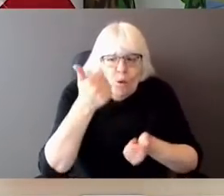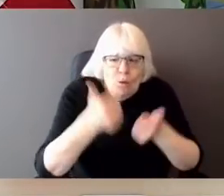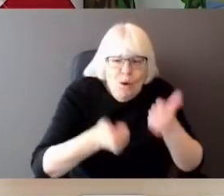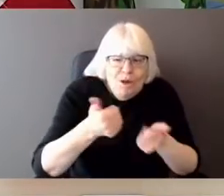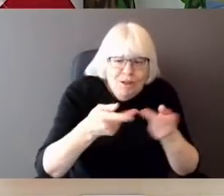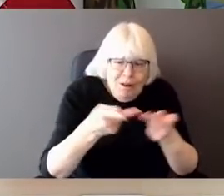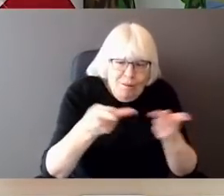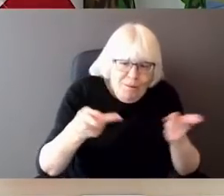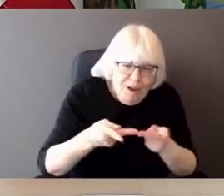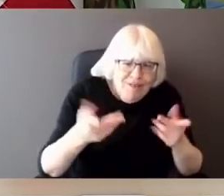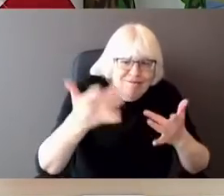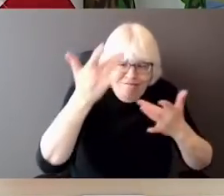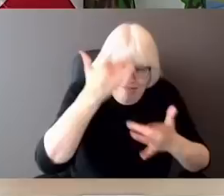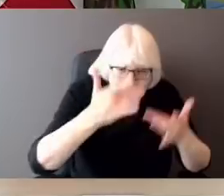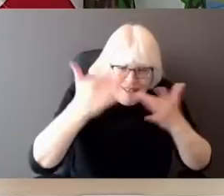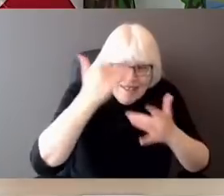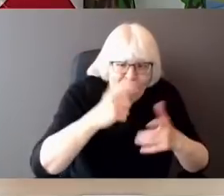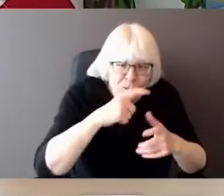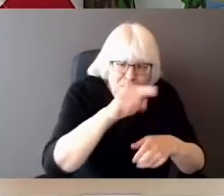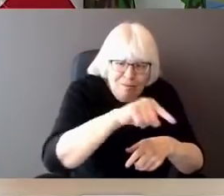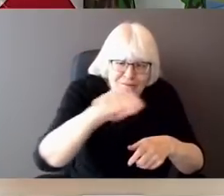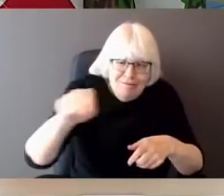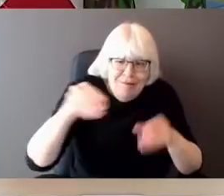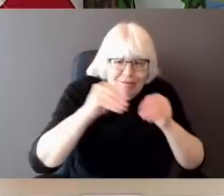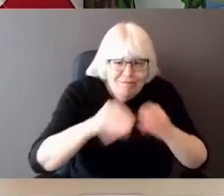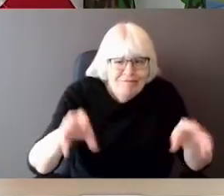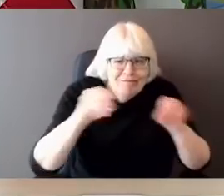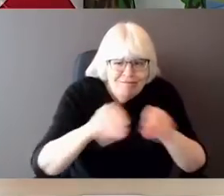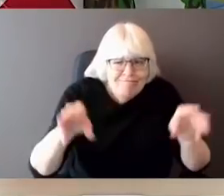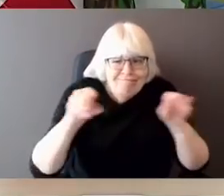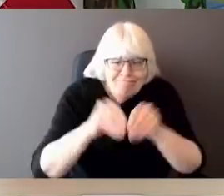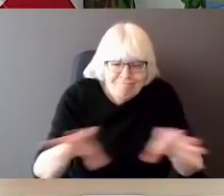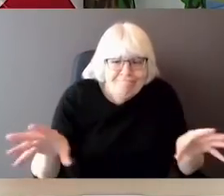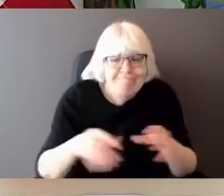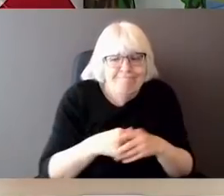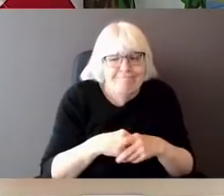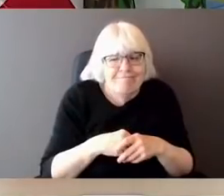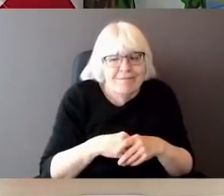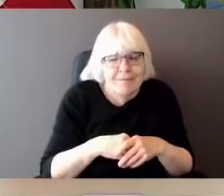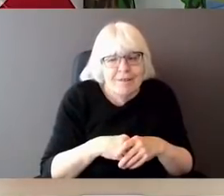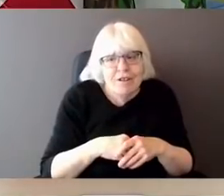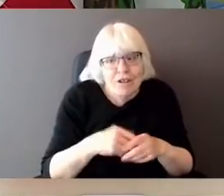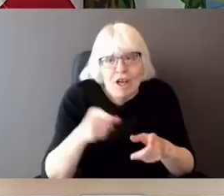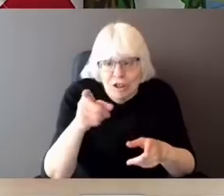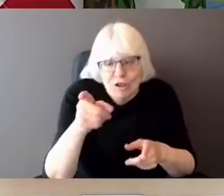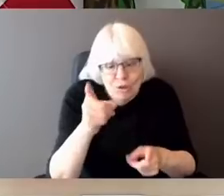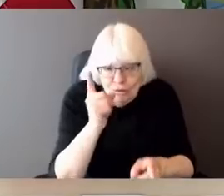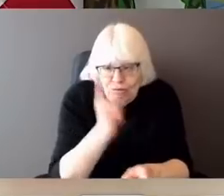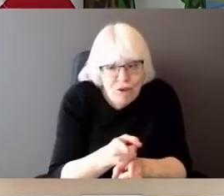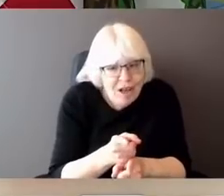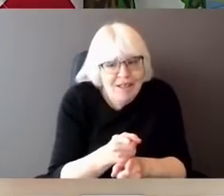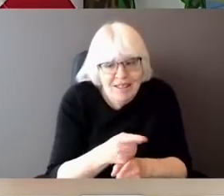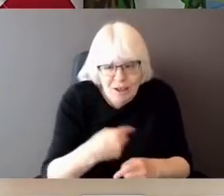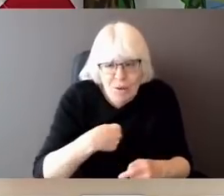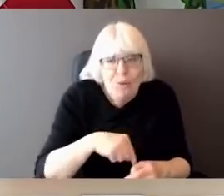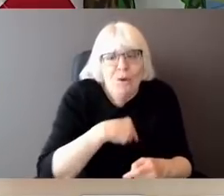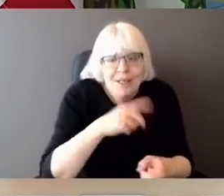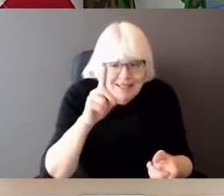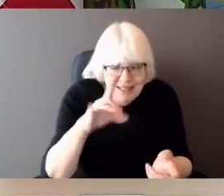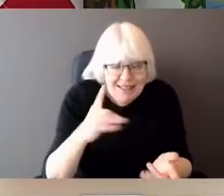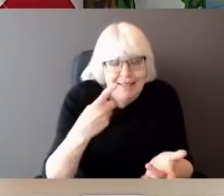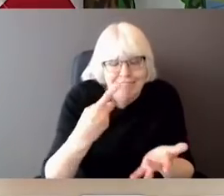before, and we have, and I mentioned in my notes that even